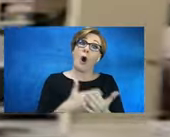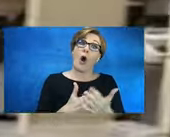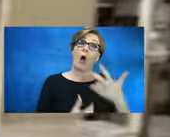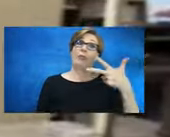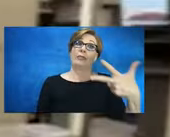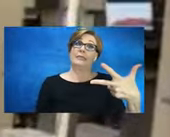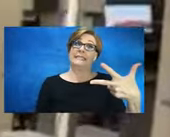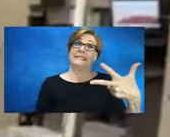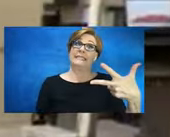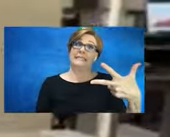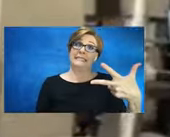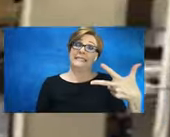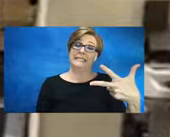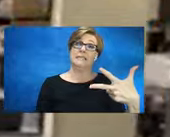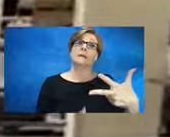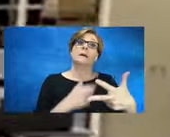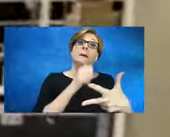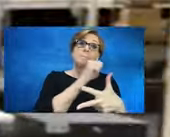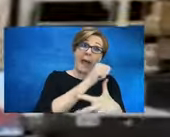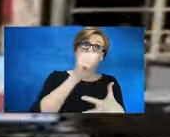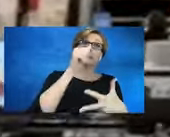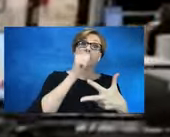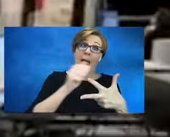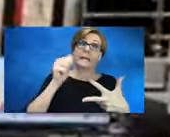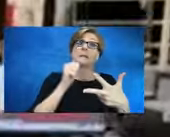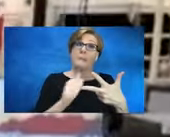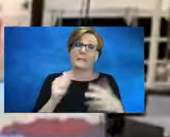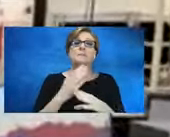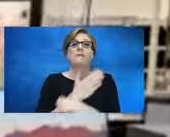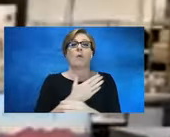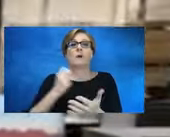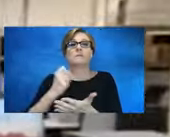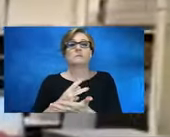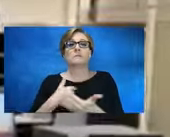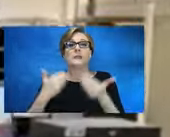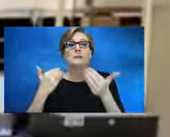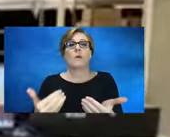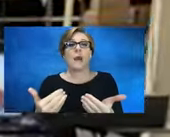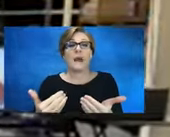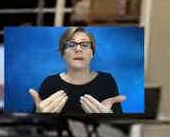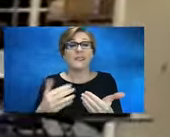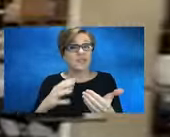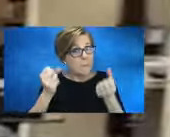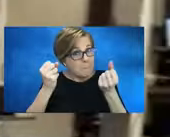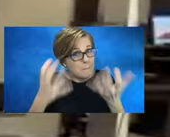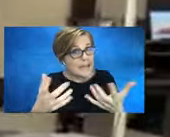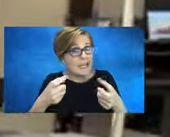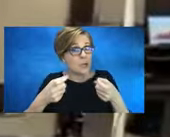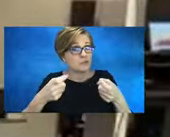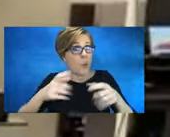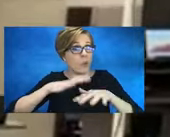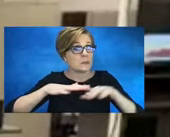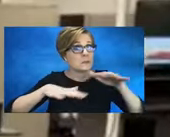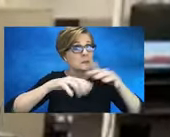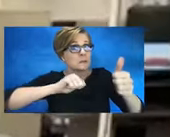our tabulation equipment and be able to tabulate ballots. So again, those layers of controls. But we in Maricopa County will